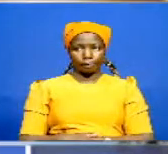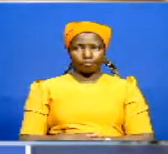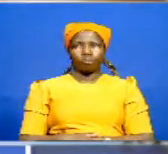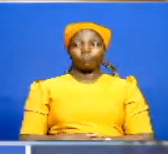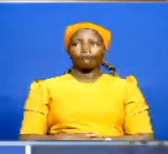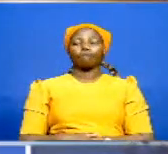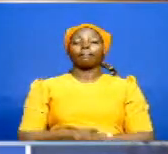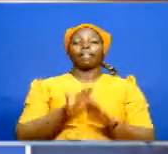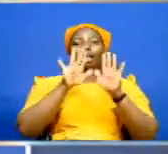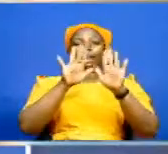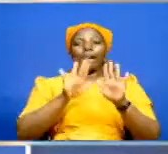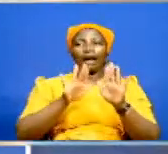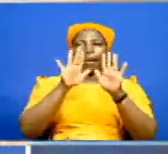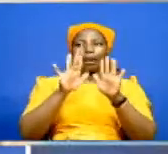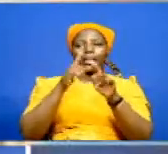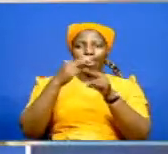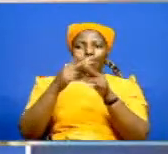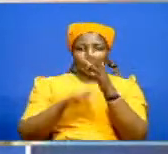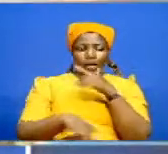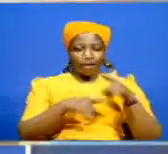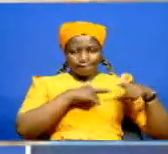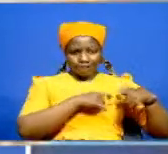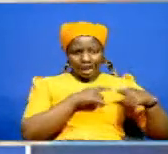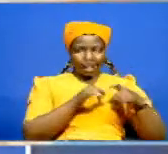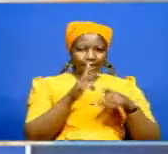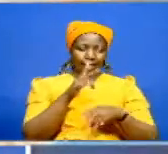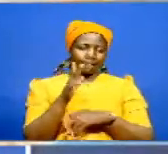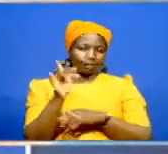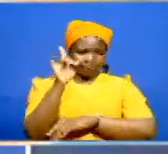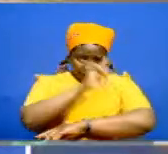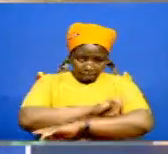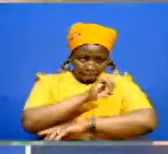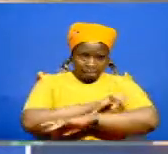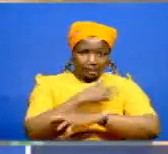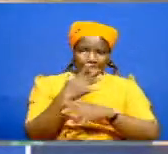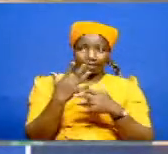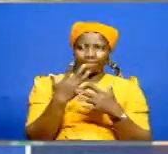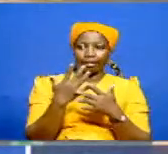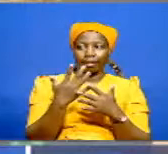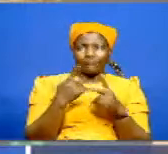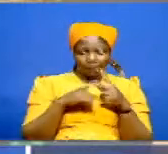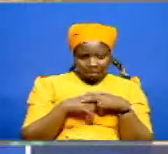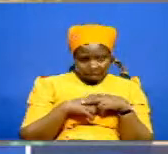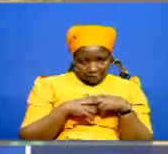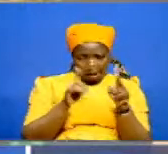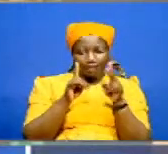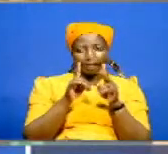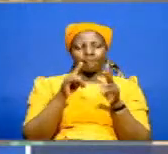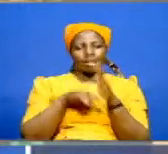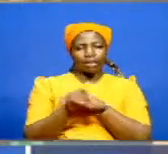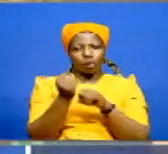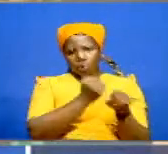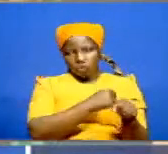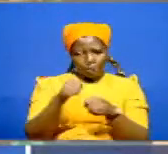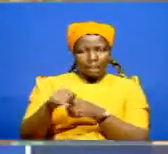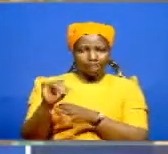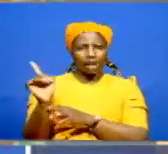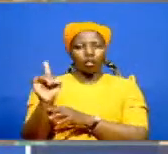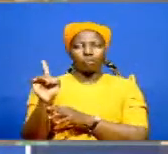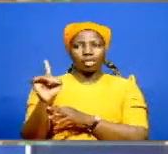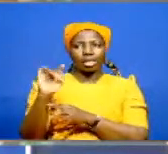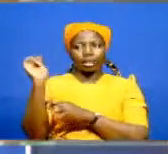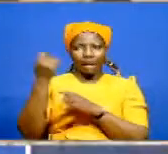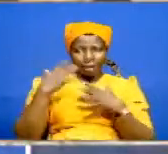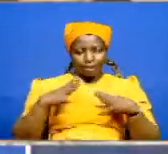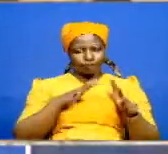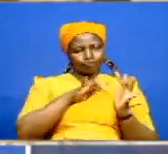The campaign dubbed Valentine Weekend Drive kicked off at Uhuru Park in Nairobi. Kenyans